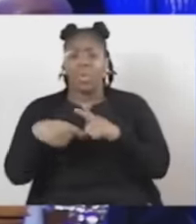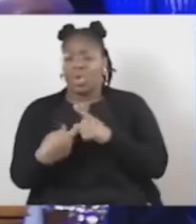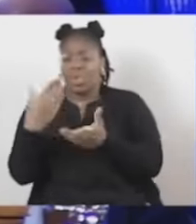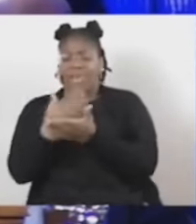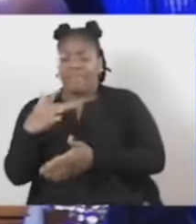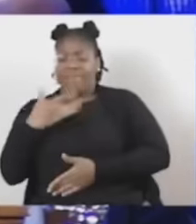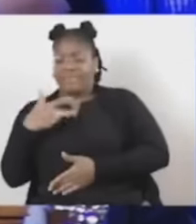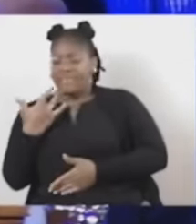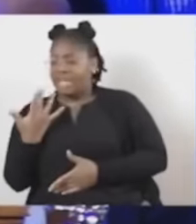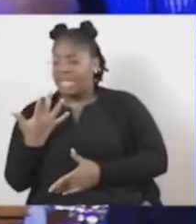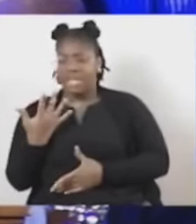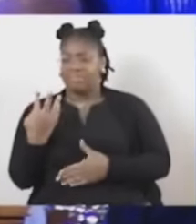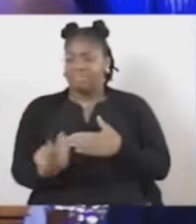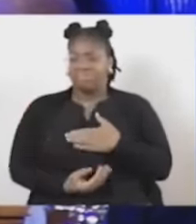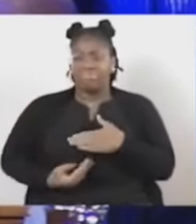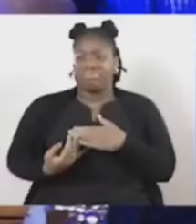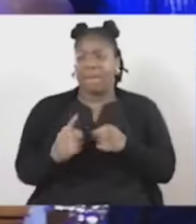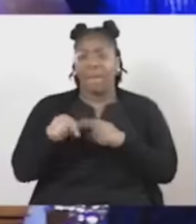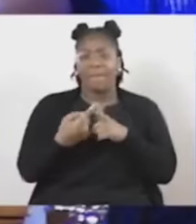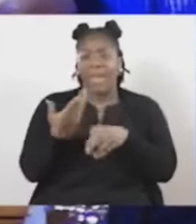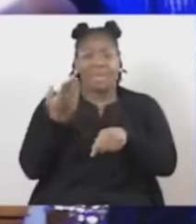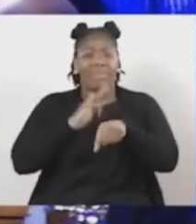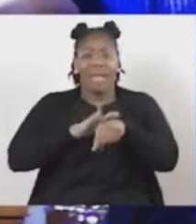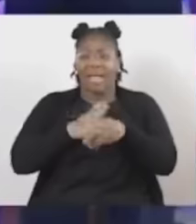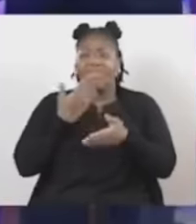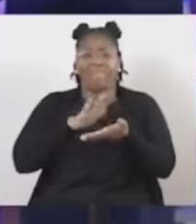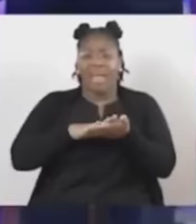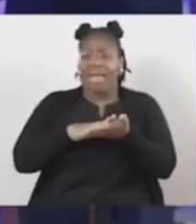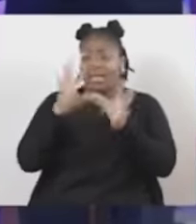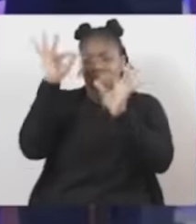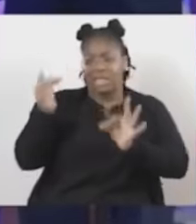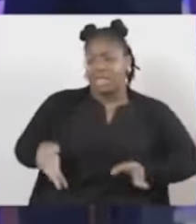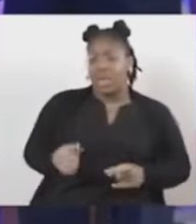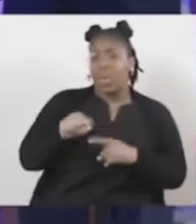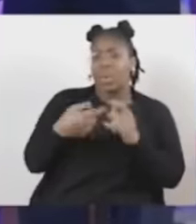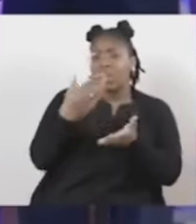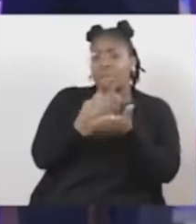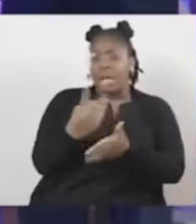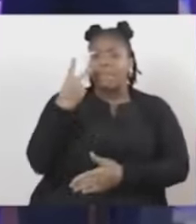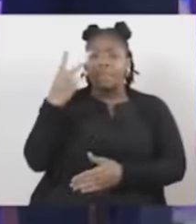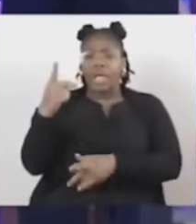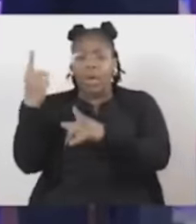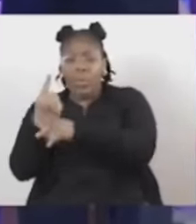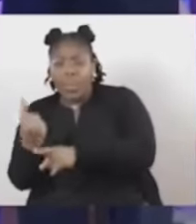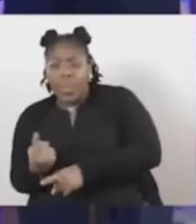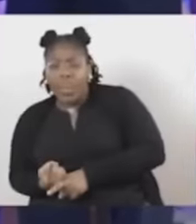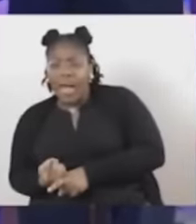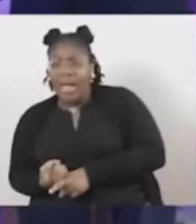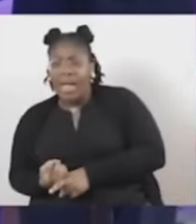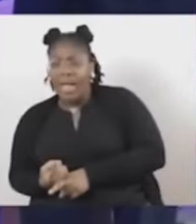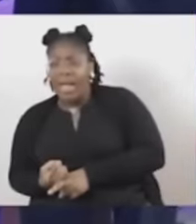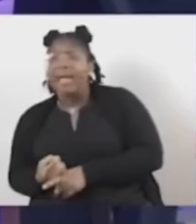feeling convicted about a wayward practice or habit, when you stop seeing righteousness as